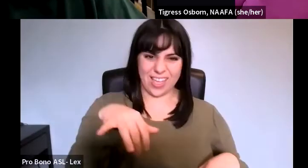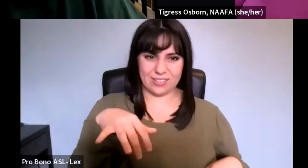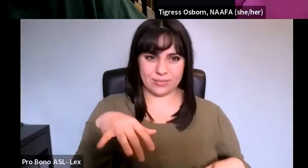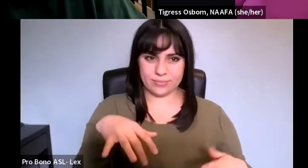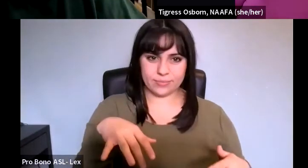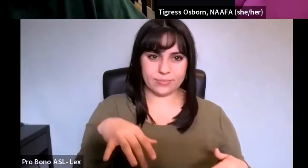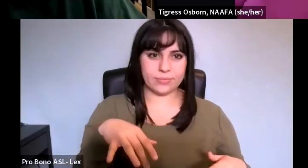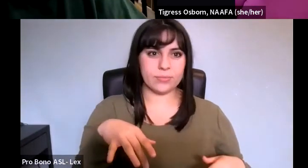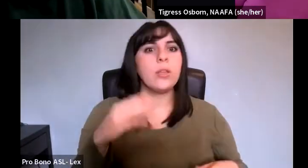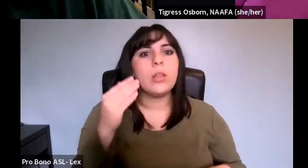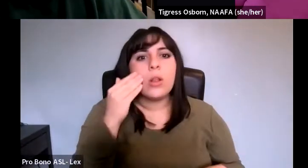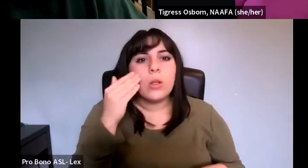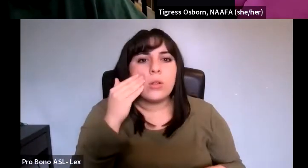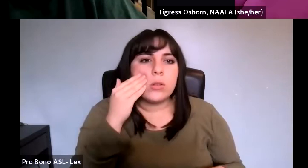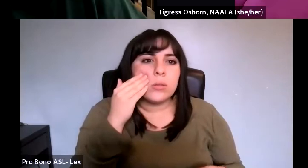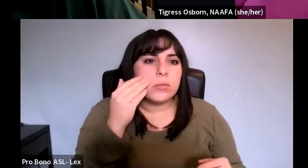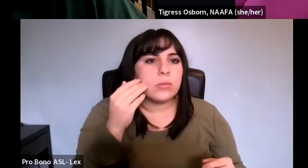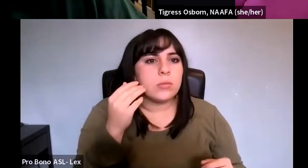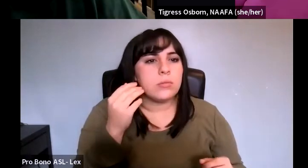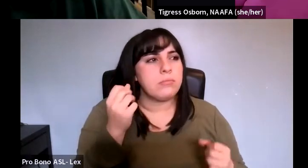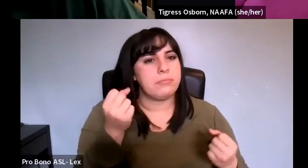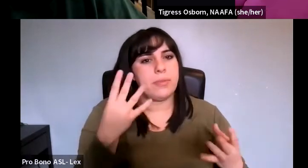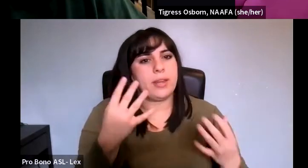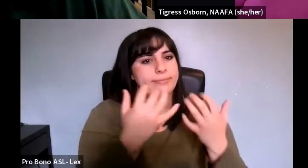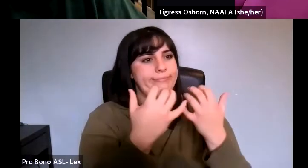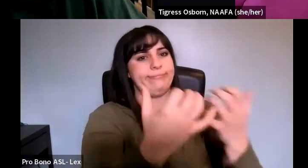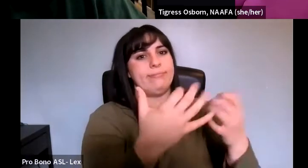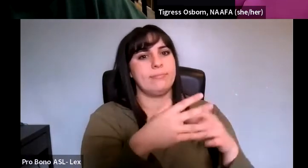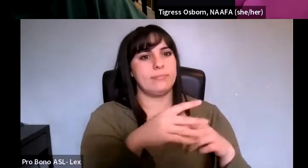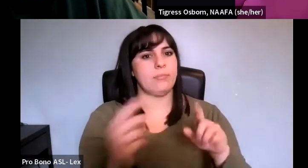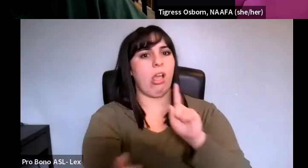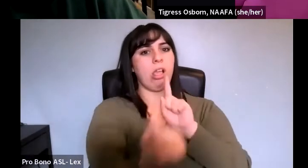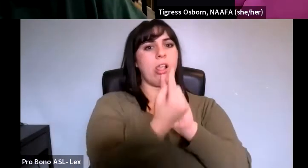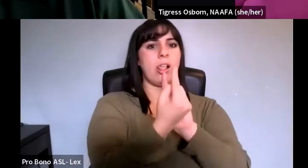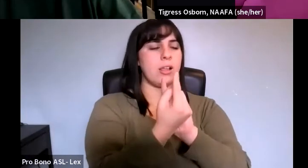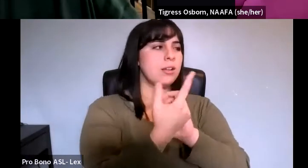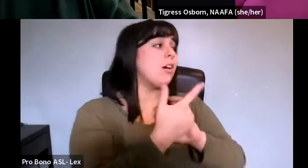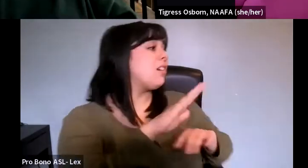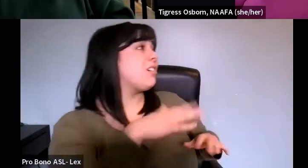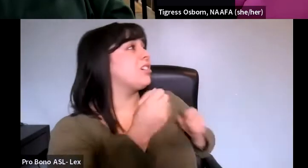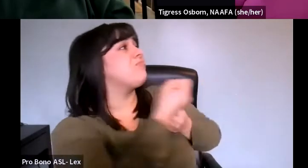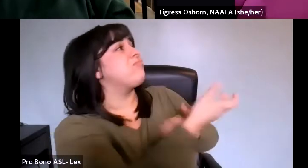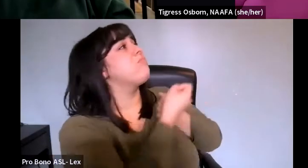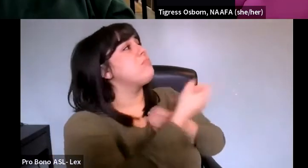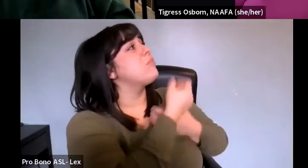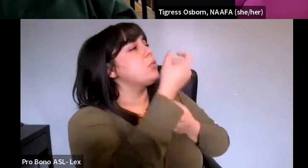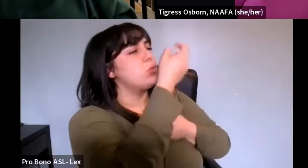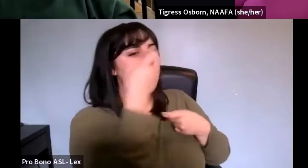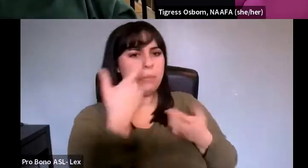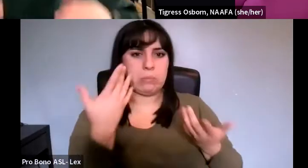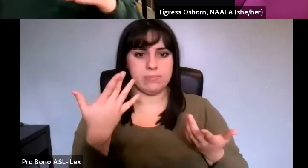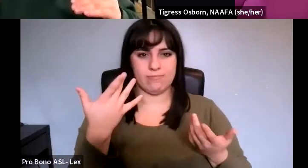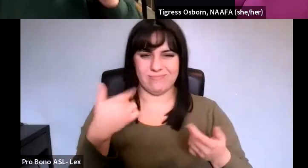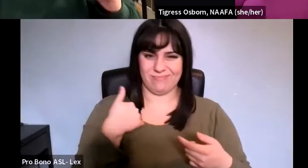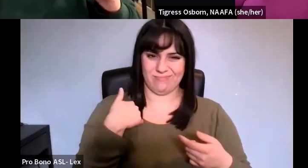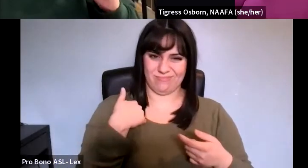their trauma, because it just sort of assumed that I should help them with that. And there's some, like,